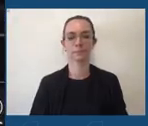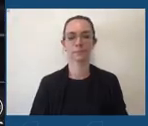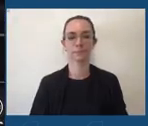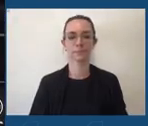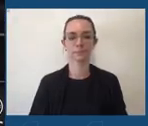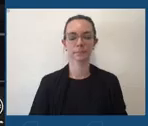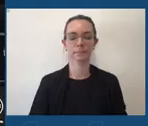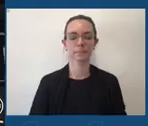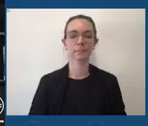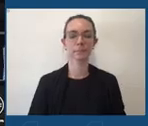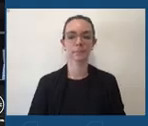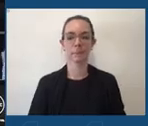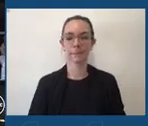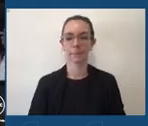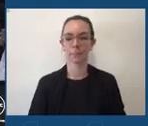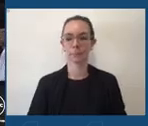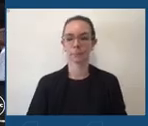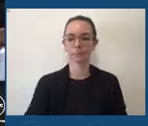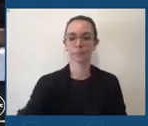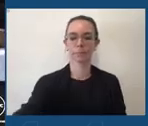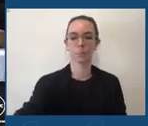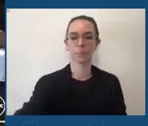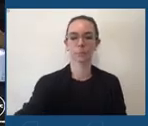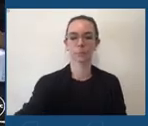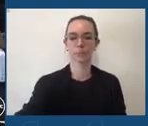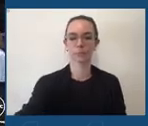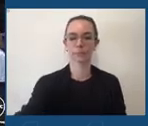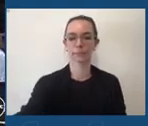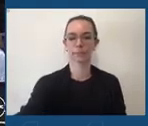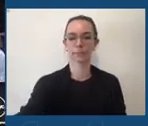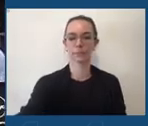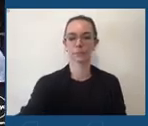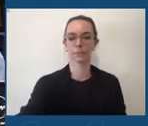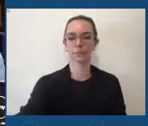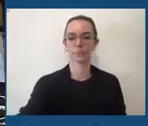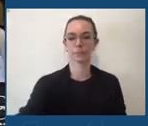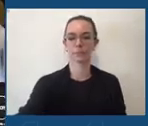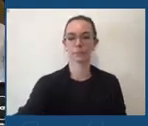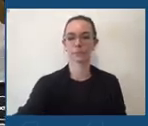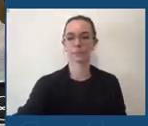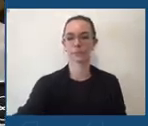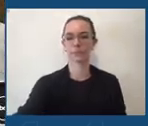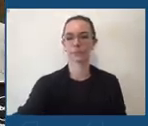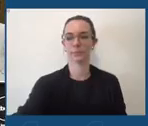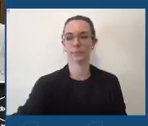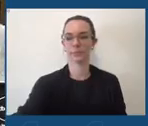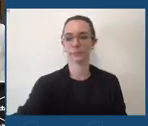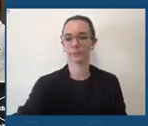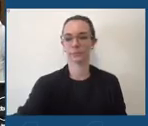Brother Walter, Brother Kelly, come right here. Hazel, please stand right here.